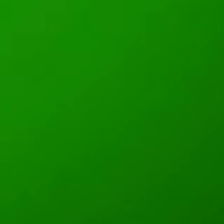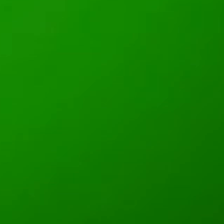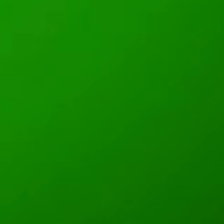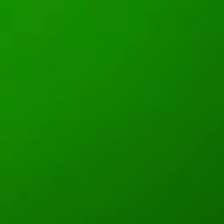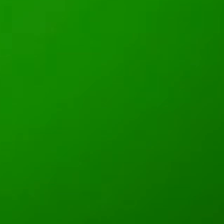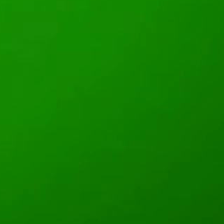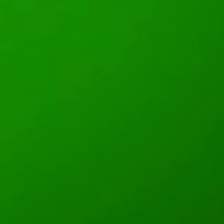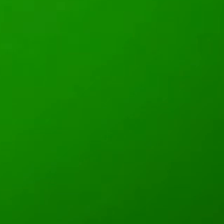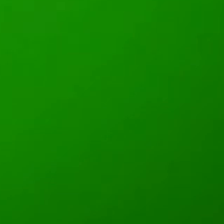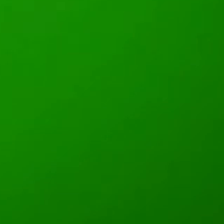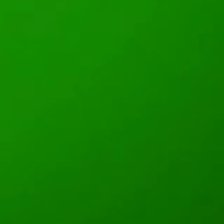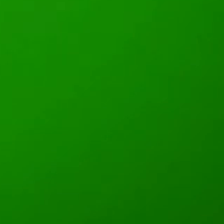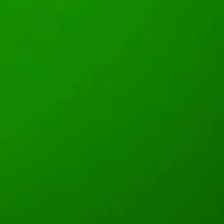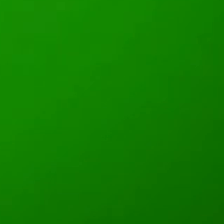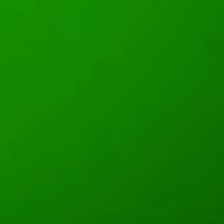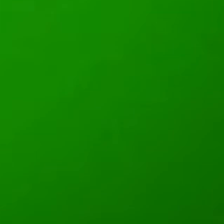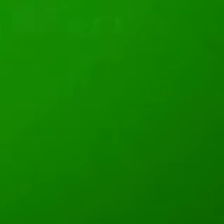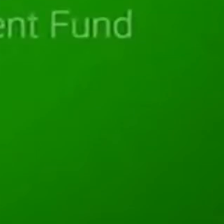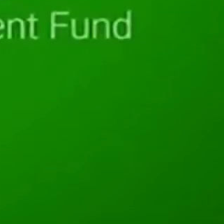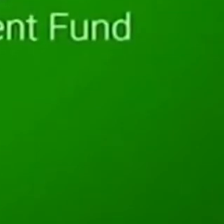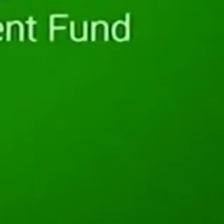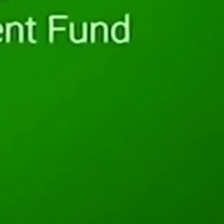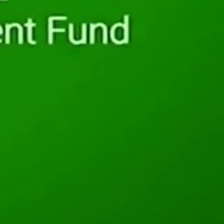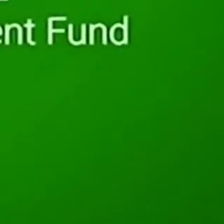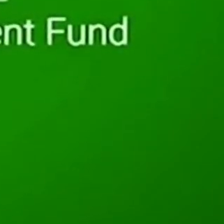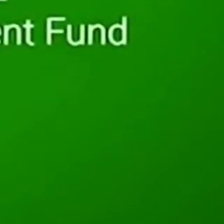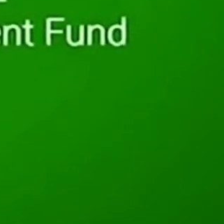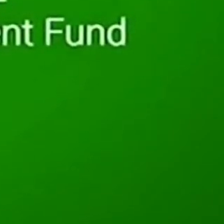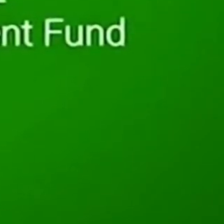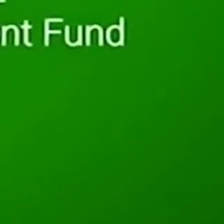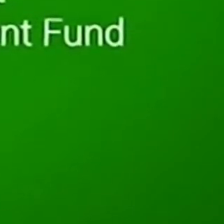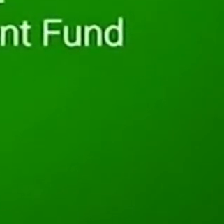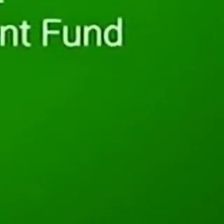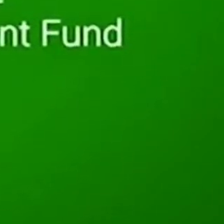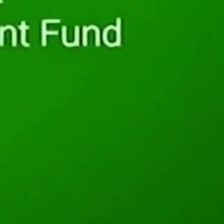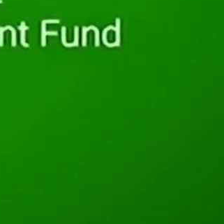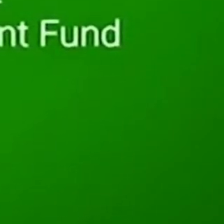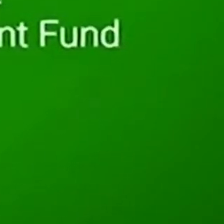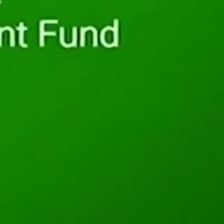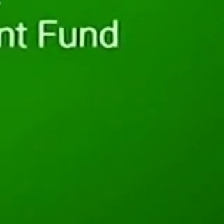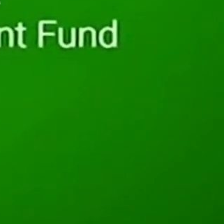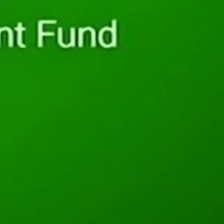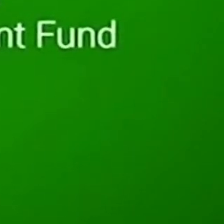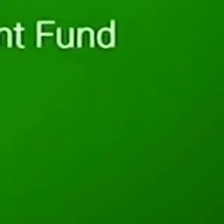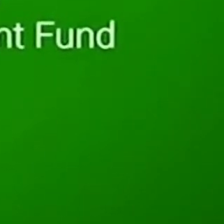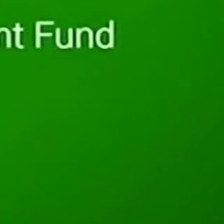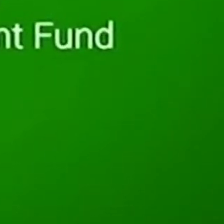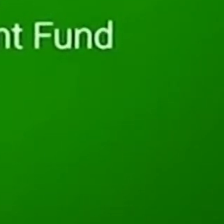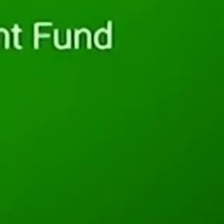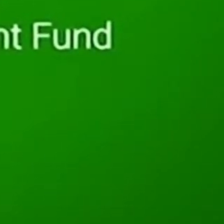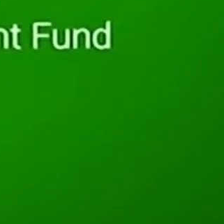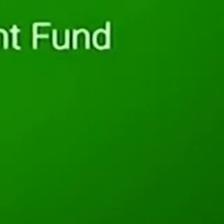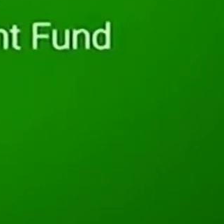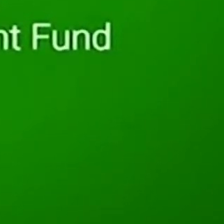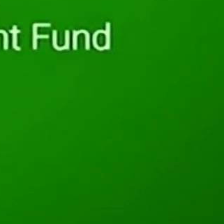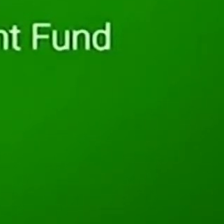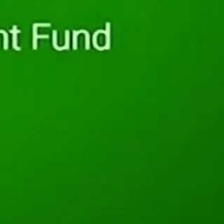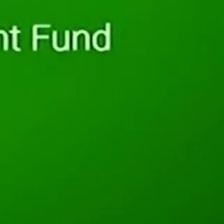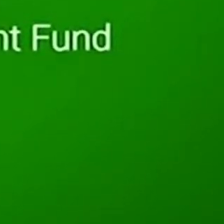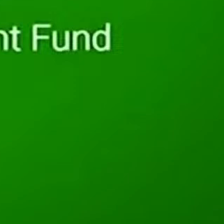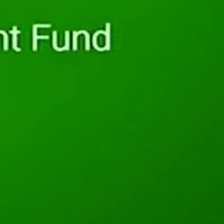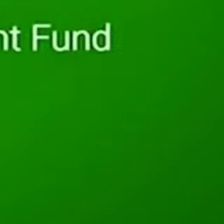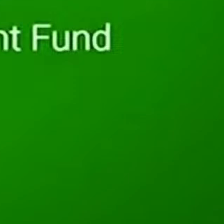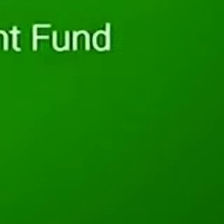Reports. Committee on Local Government Accounts will sit from 8th January to March